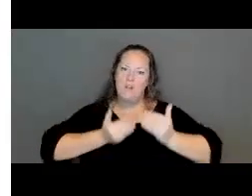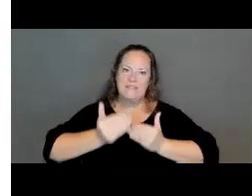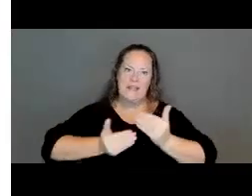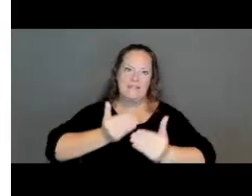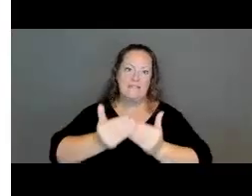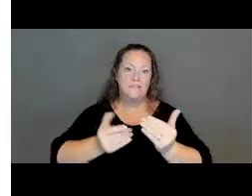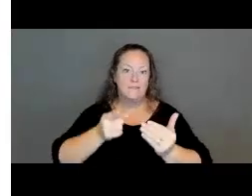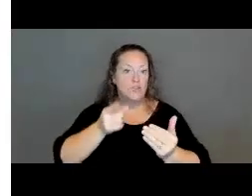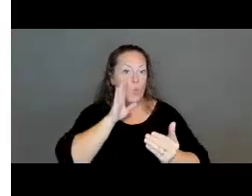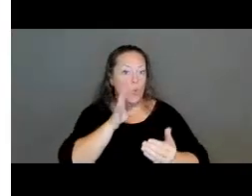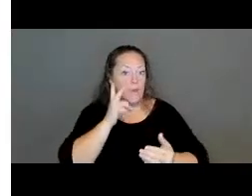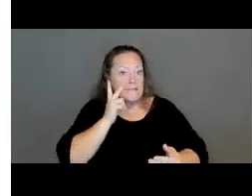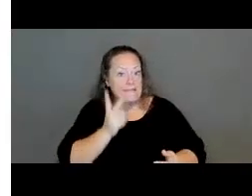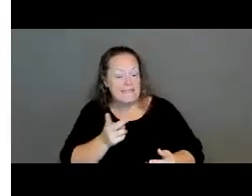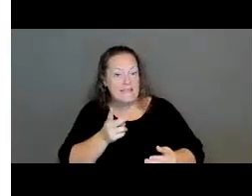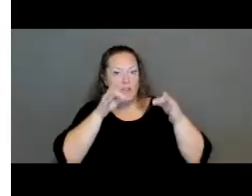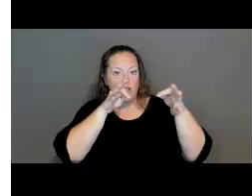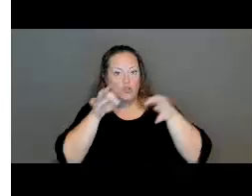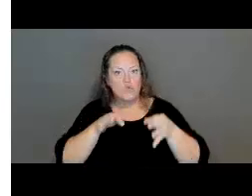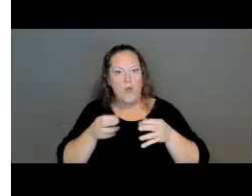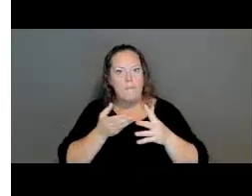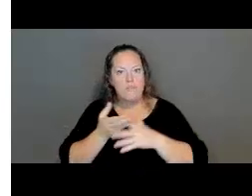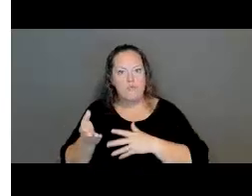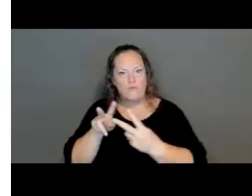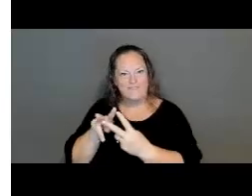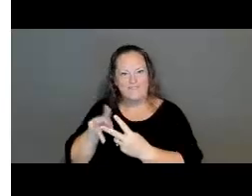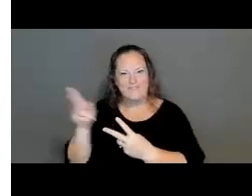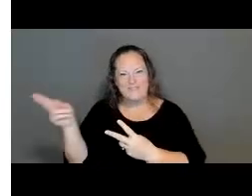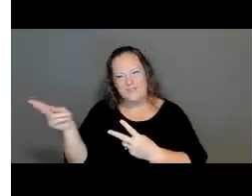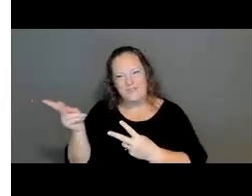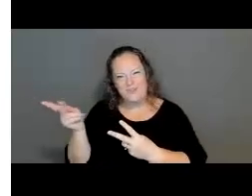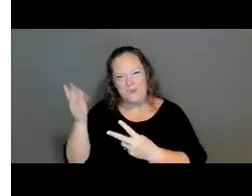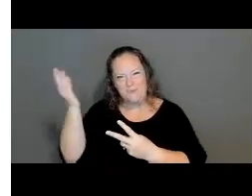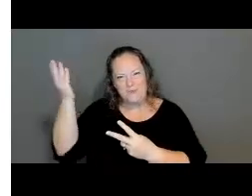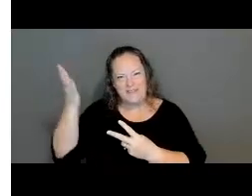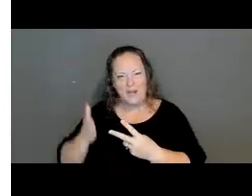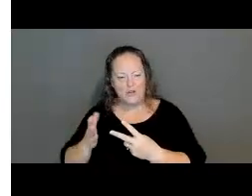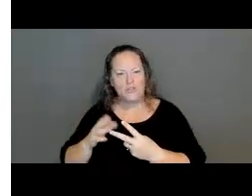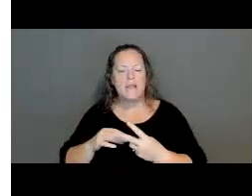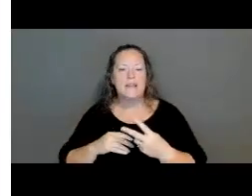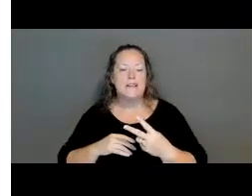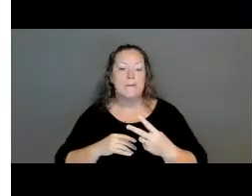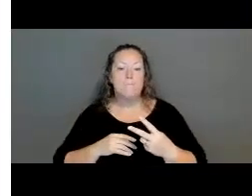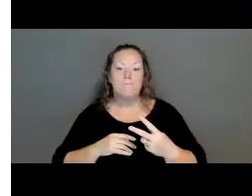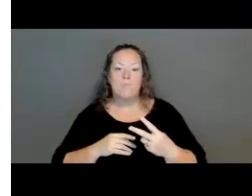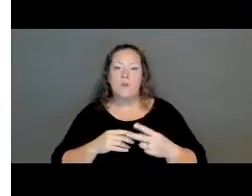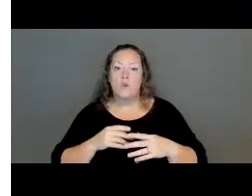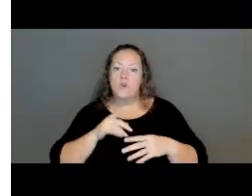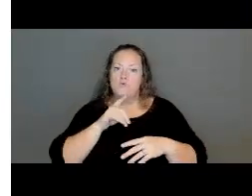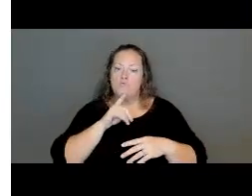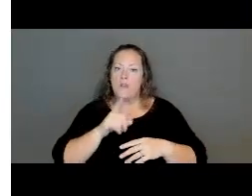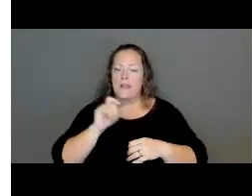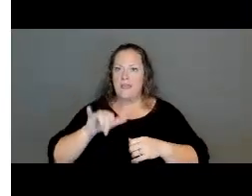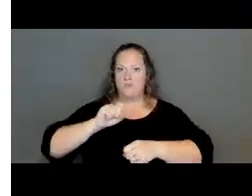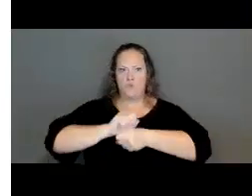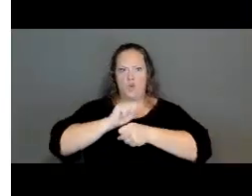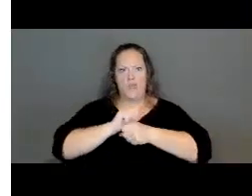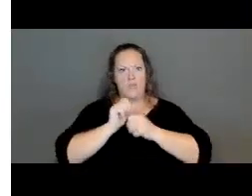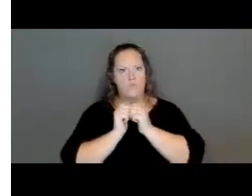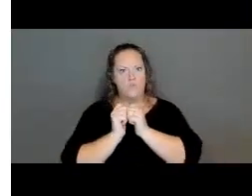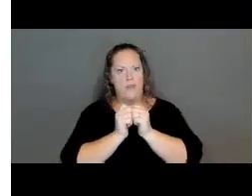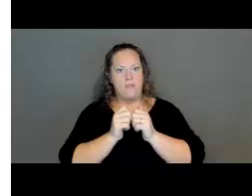will see described by Diana and Silmarie of working with people or